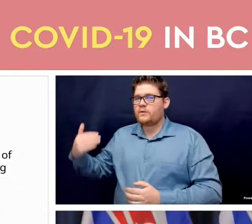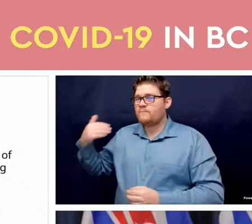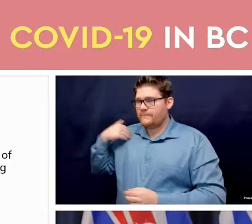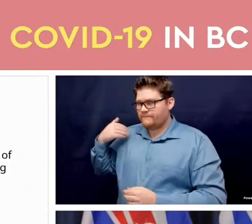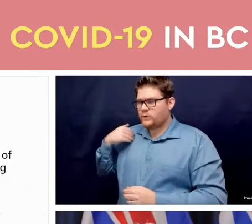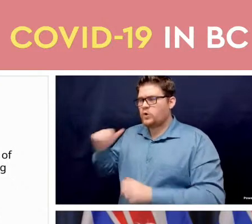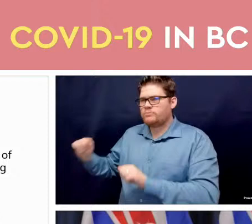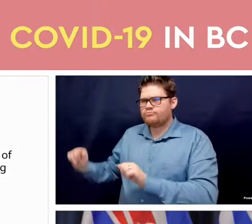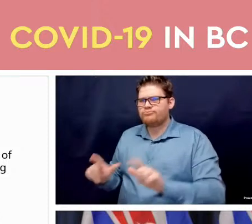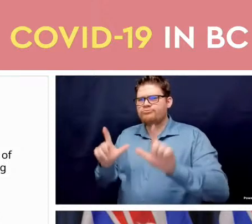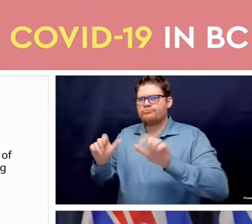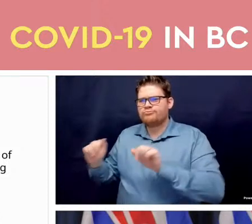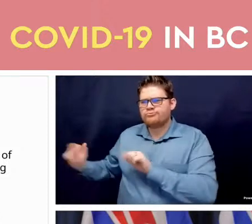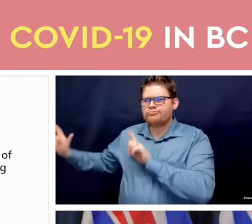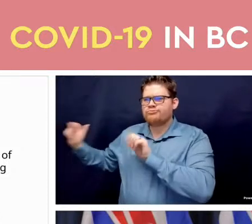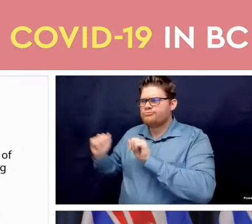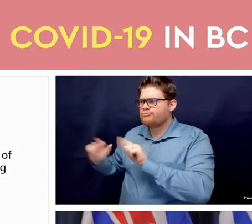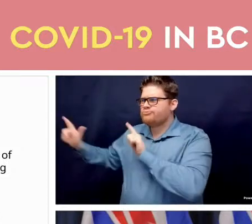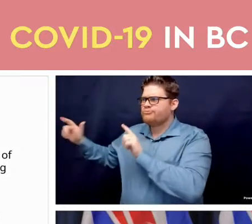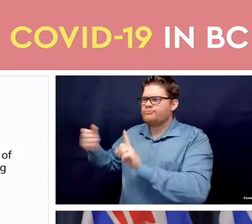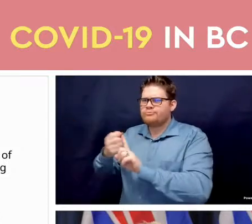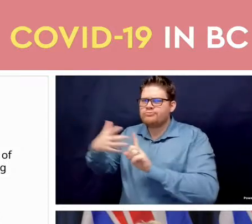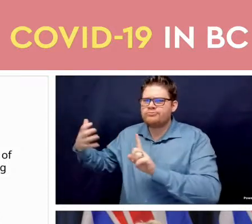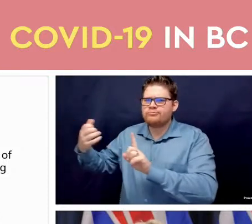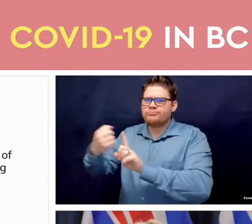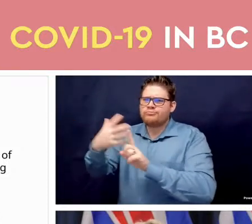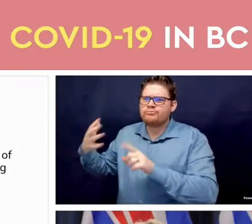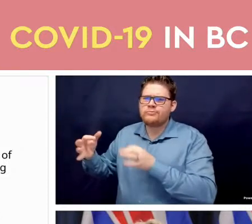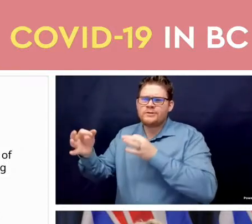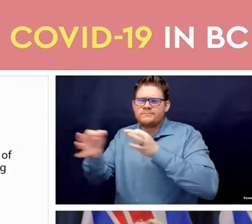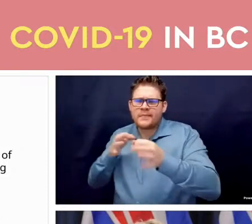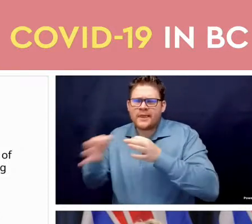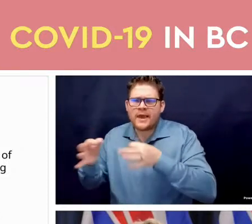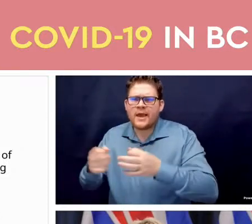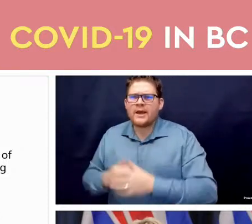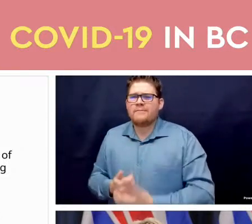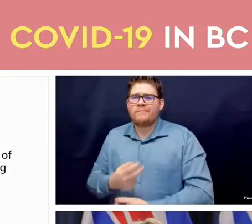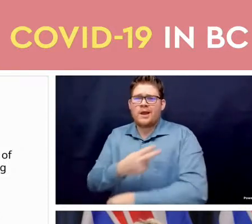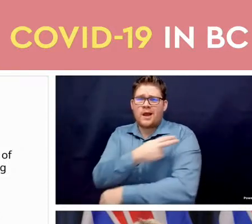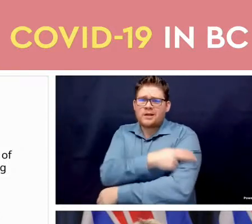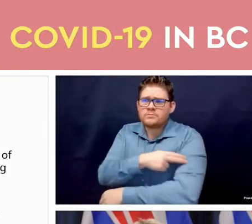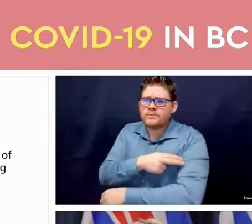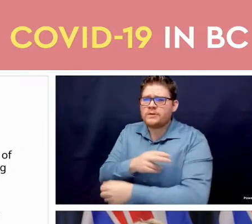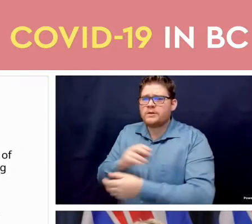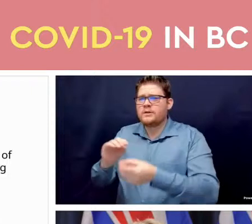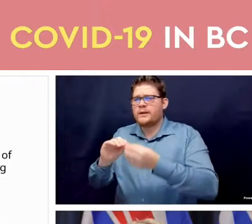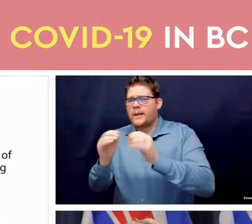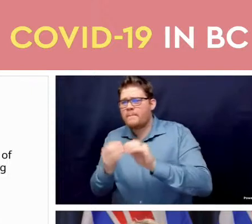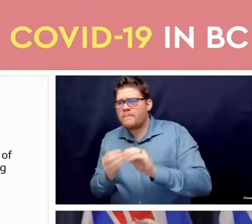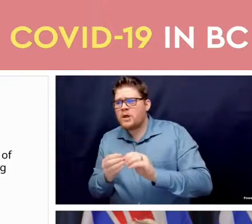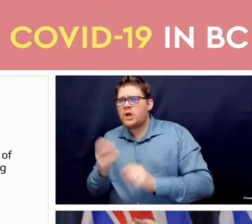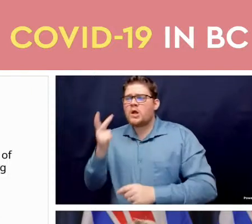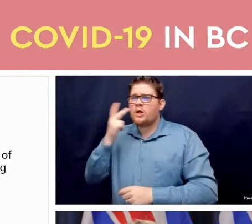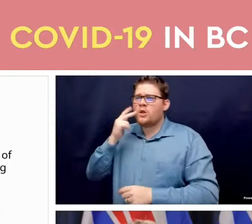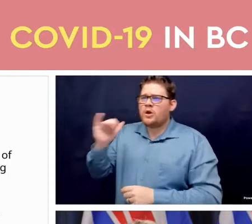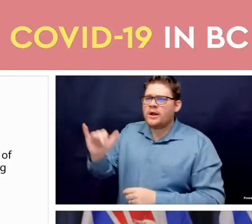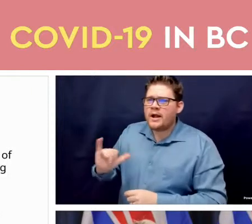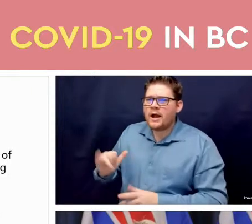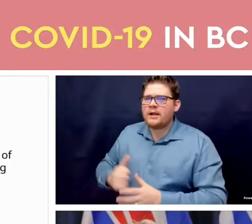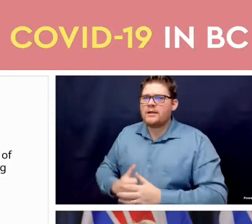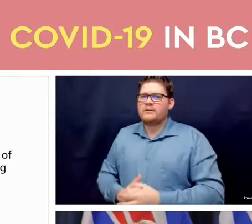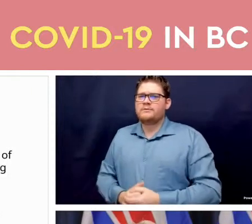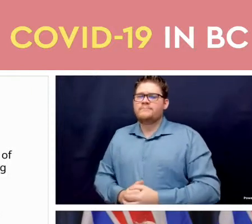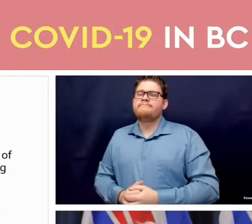it with our line lists, so we can understand severity of illness. How many people in